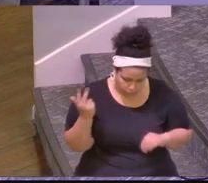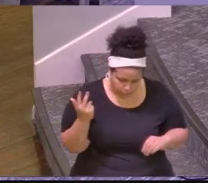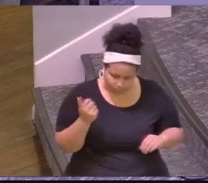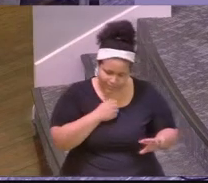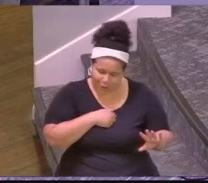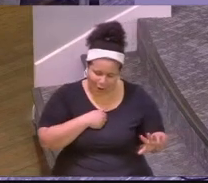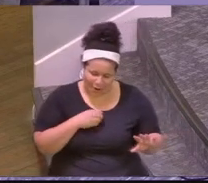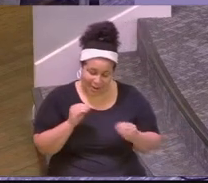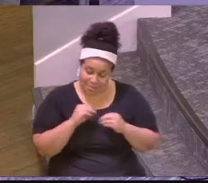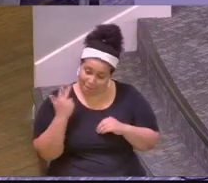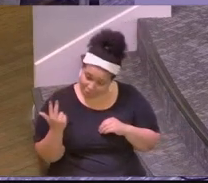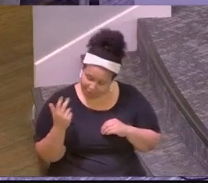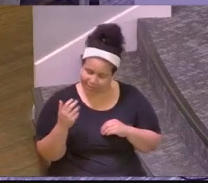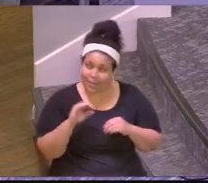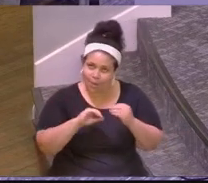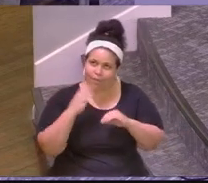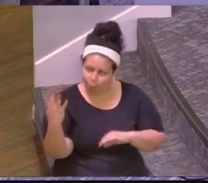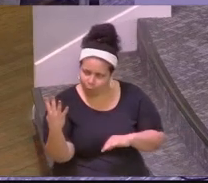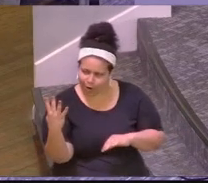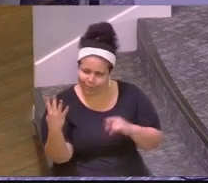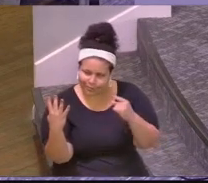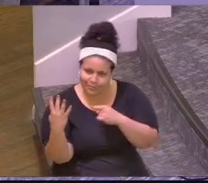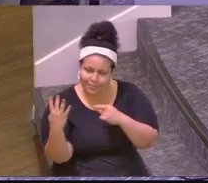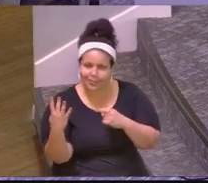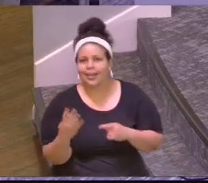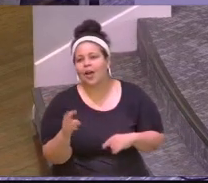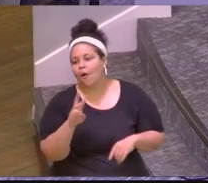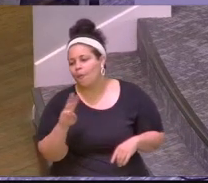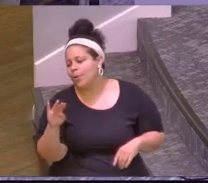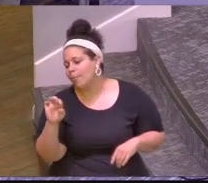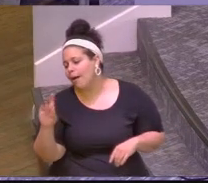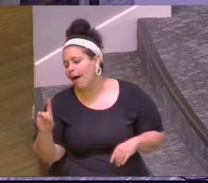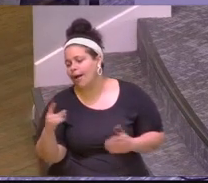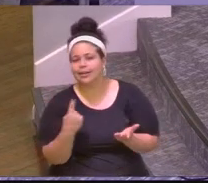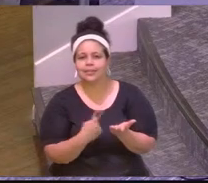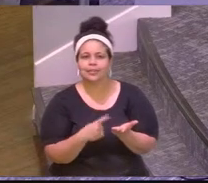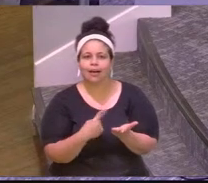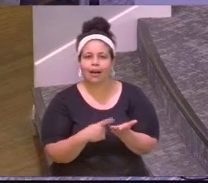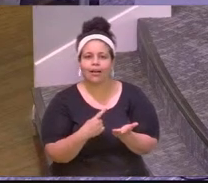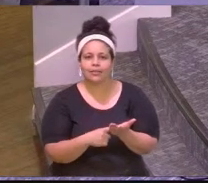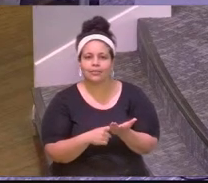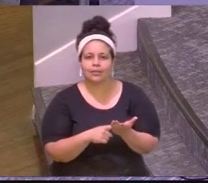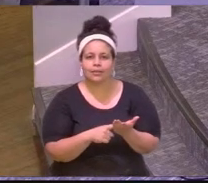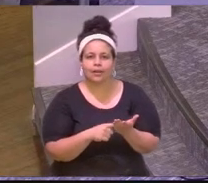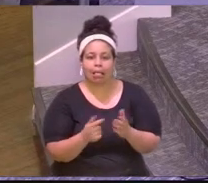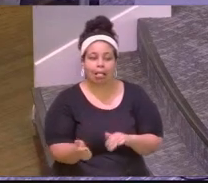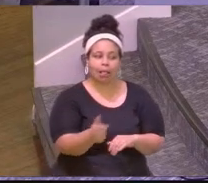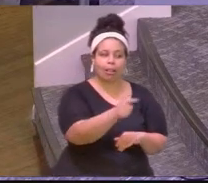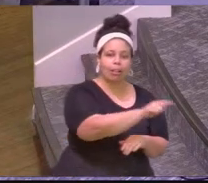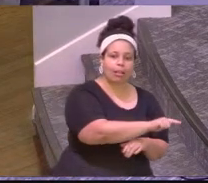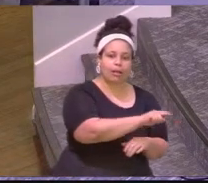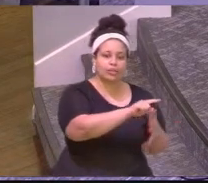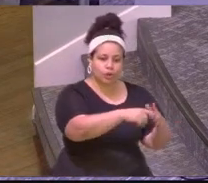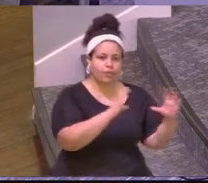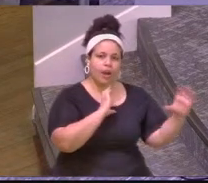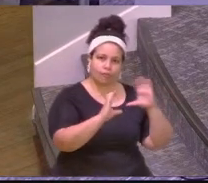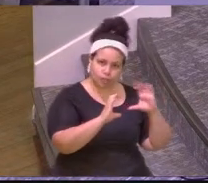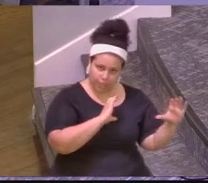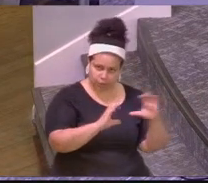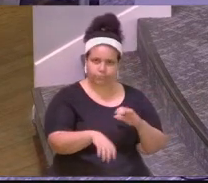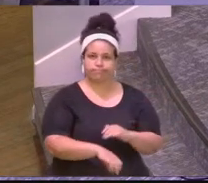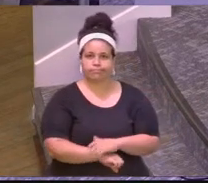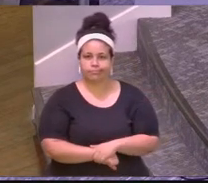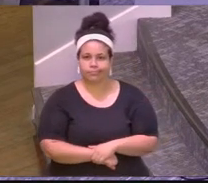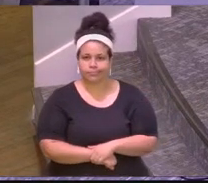item number four, the West Broad discussion, and I will hand it over to Superintendent to start our conversation. Thank you, Dr.